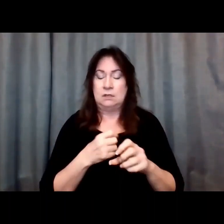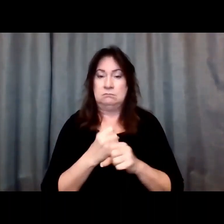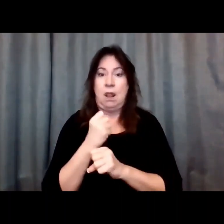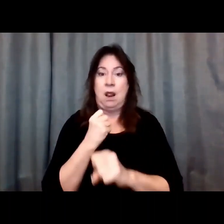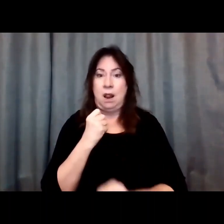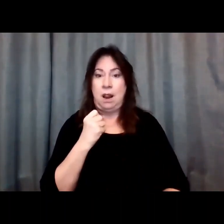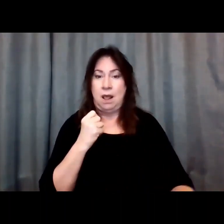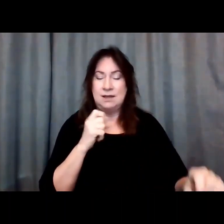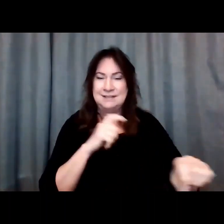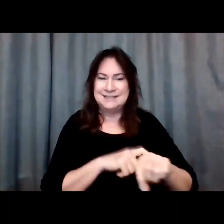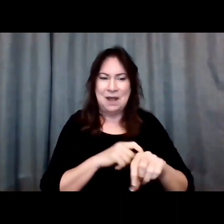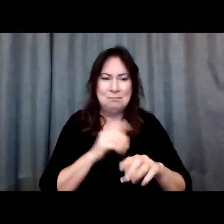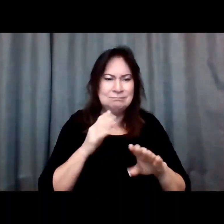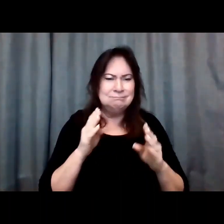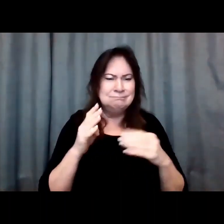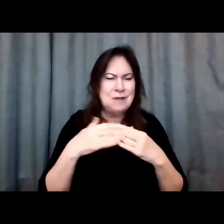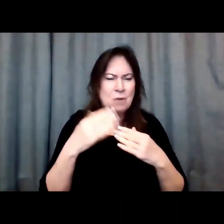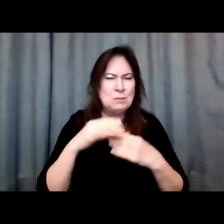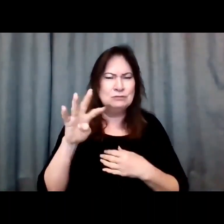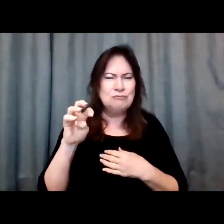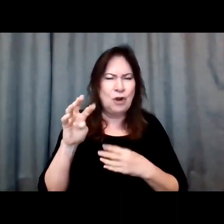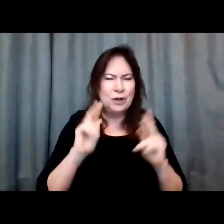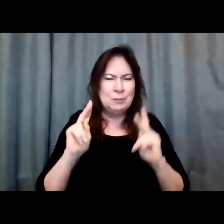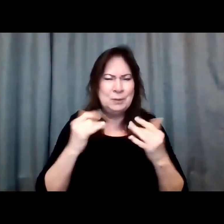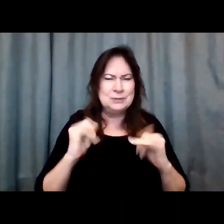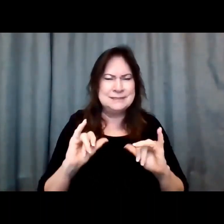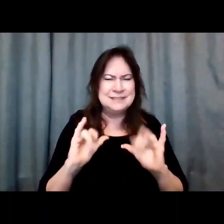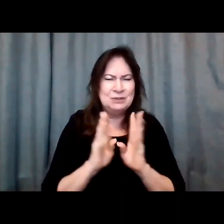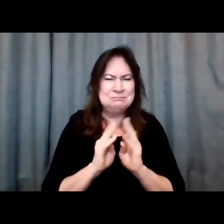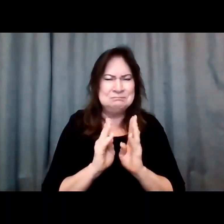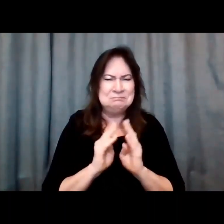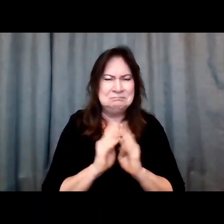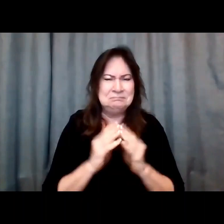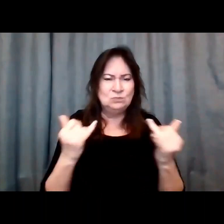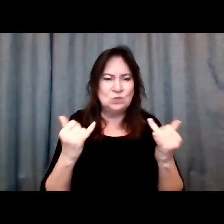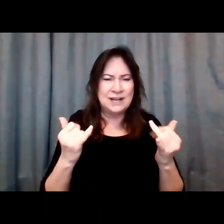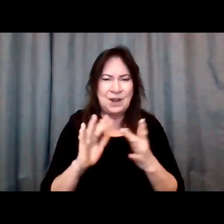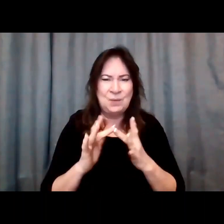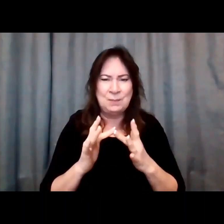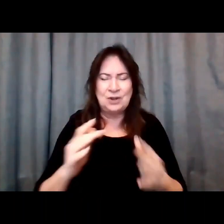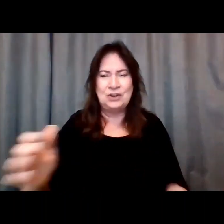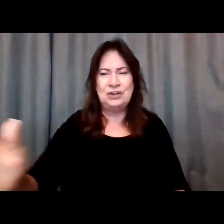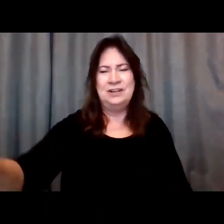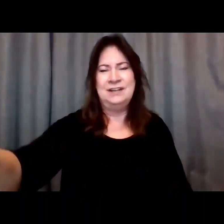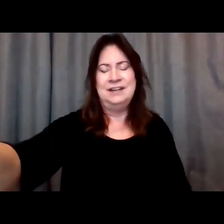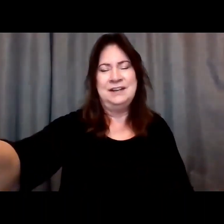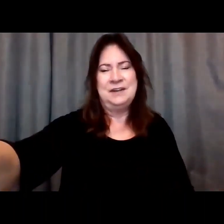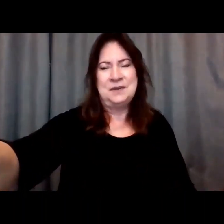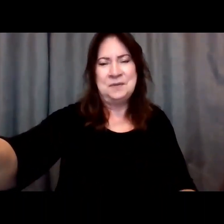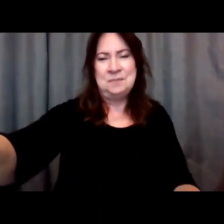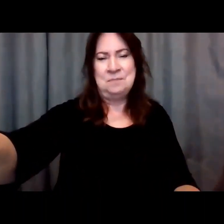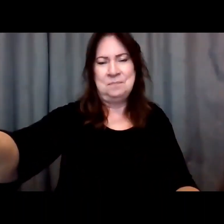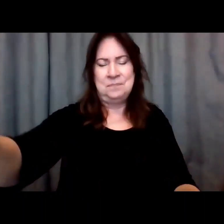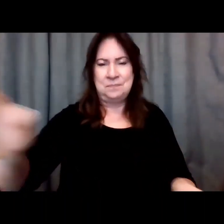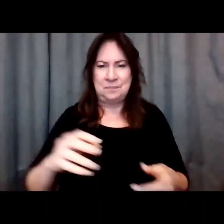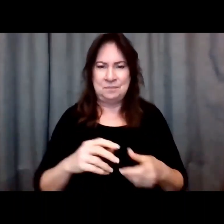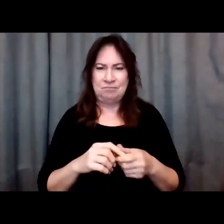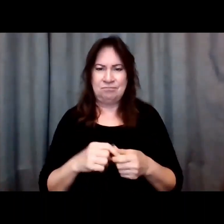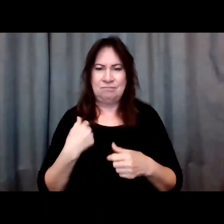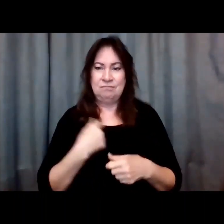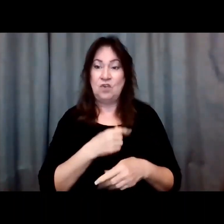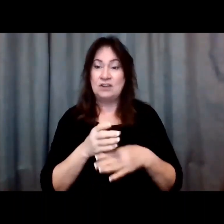almost 400 of you are now with us, that you've given to our shared